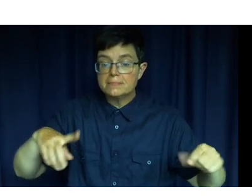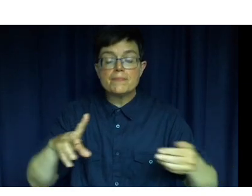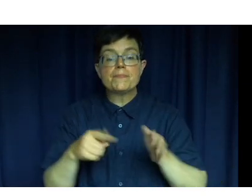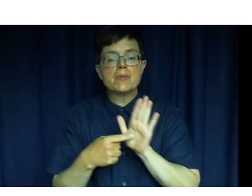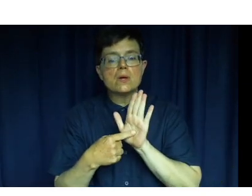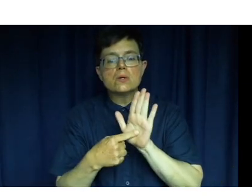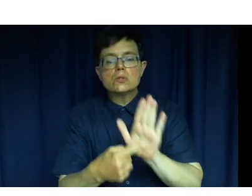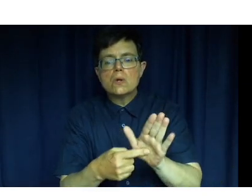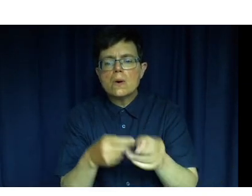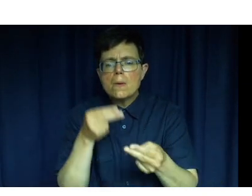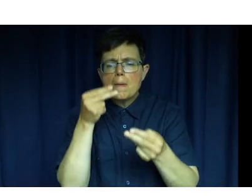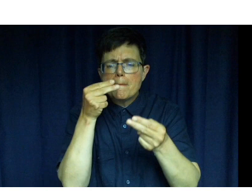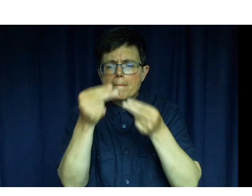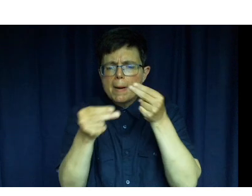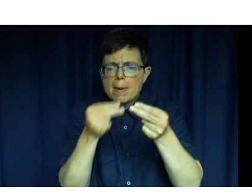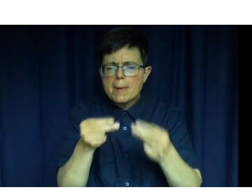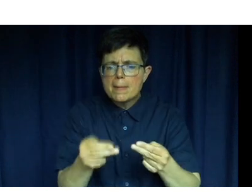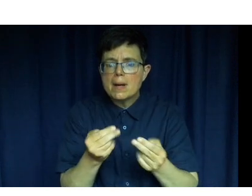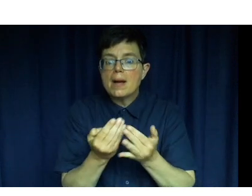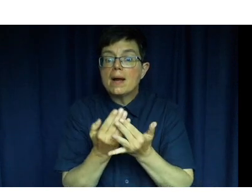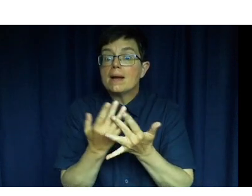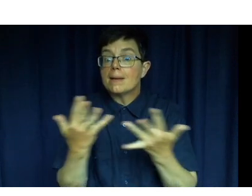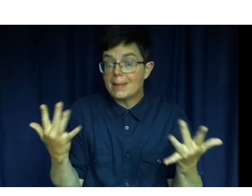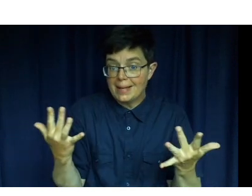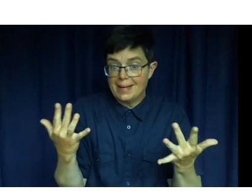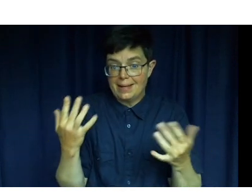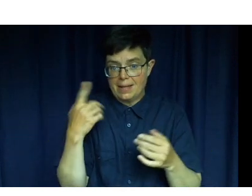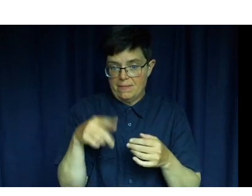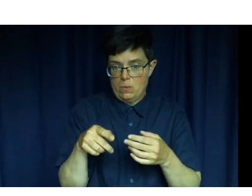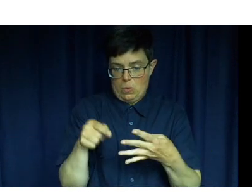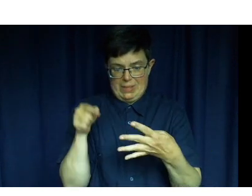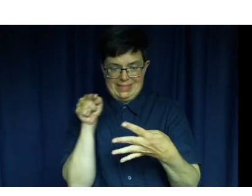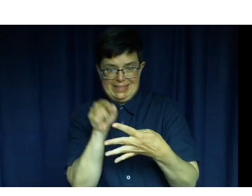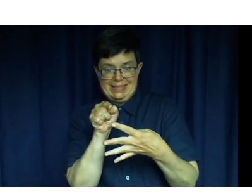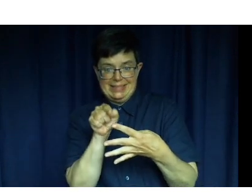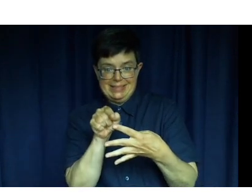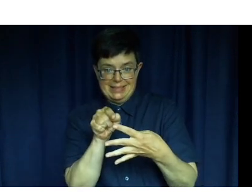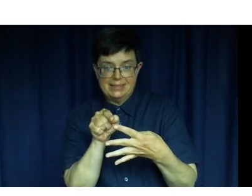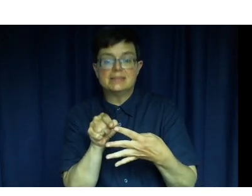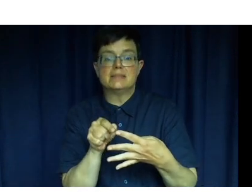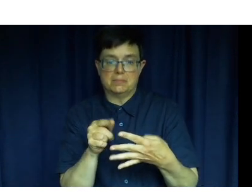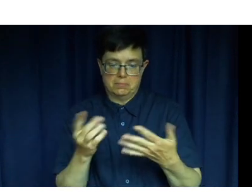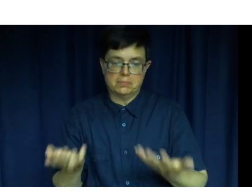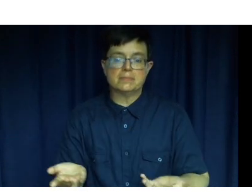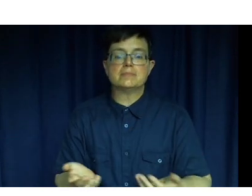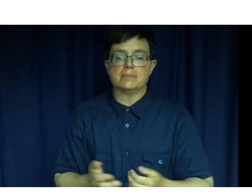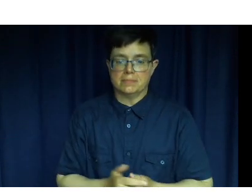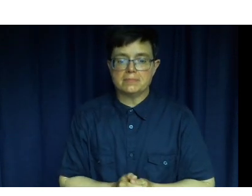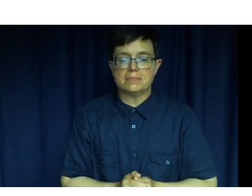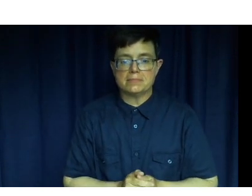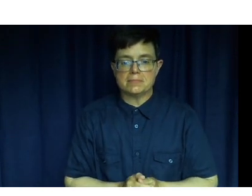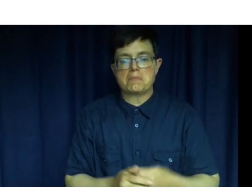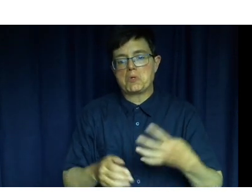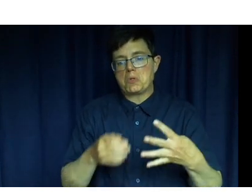of codes that were needed to represent all of their answers.